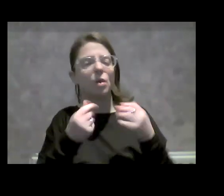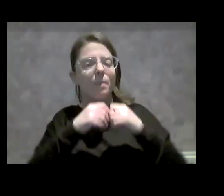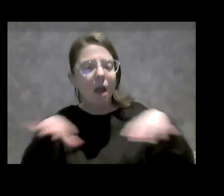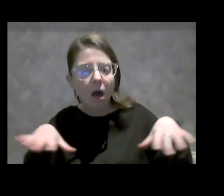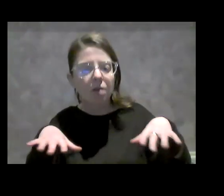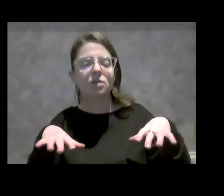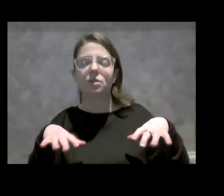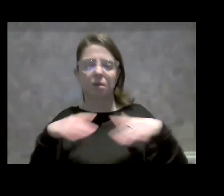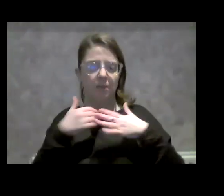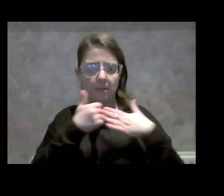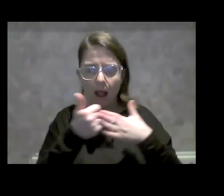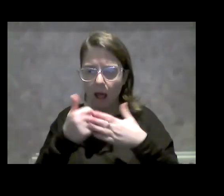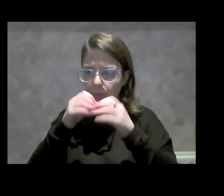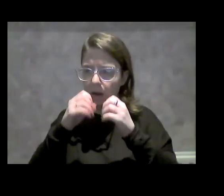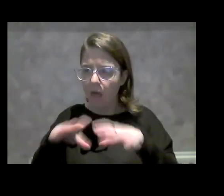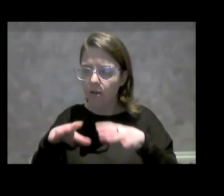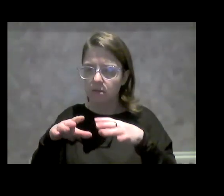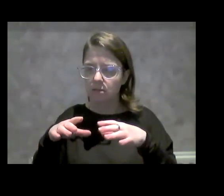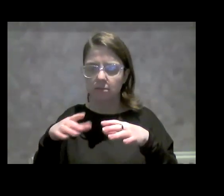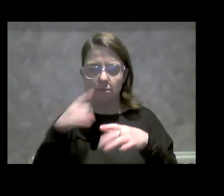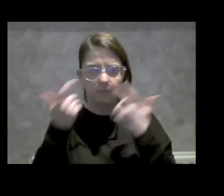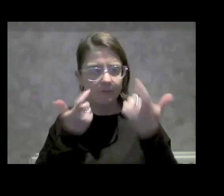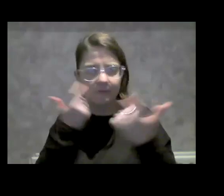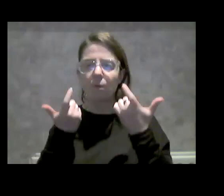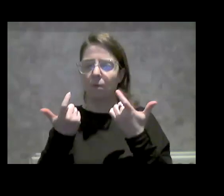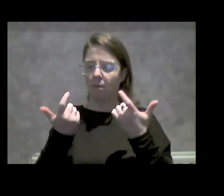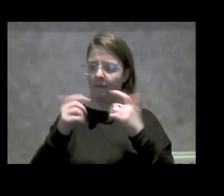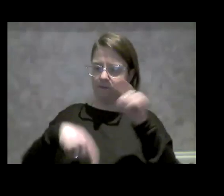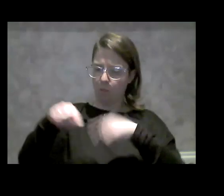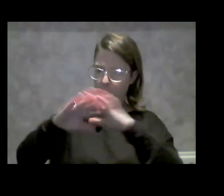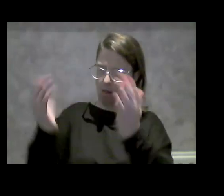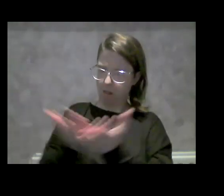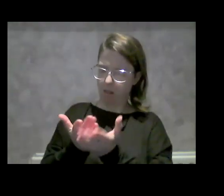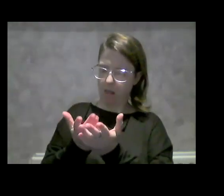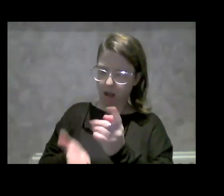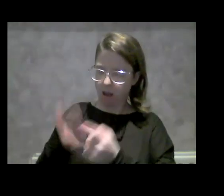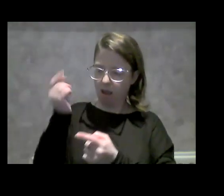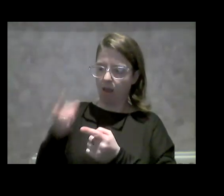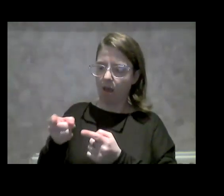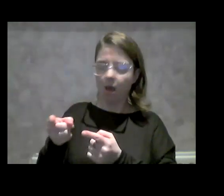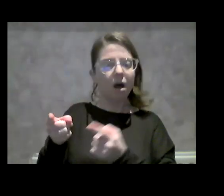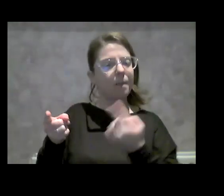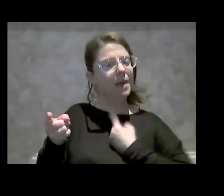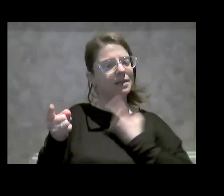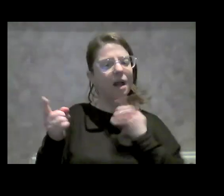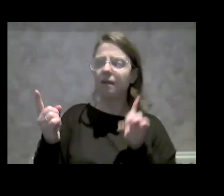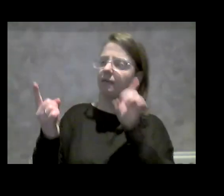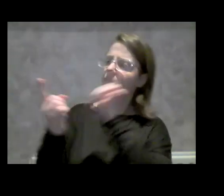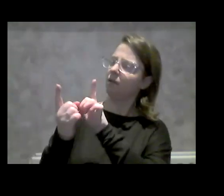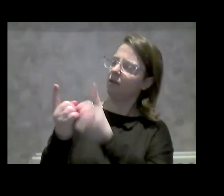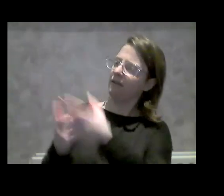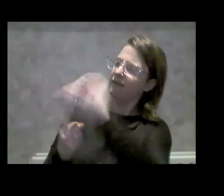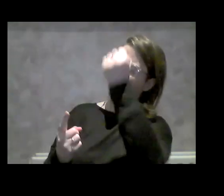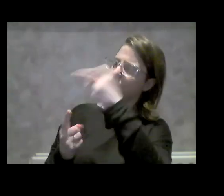for the lost football. I saw myself in the cupboard. I pulled out my posture. It was